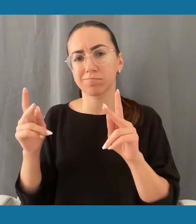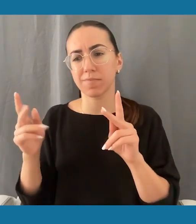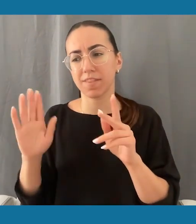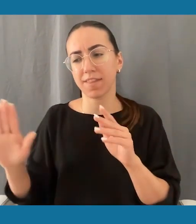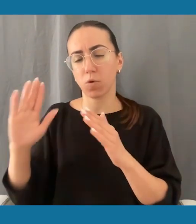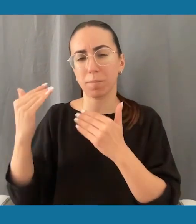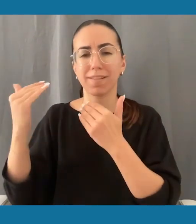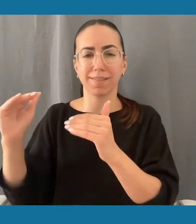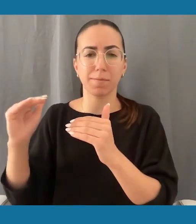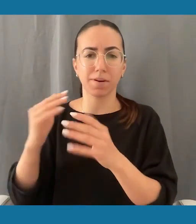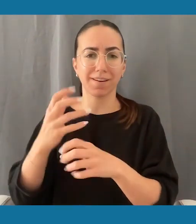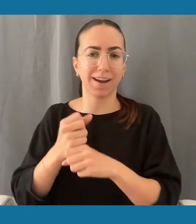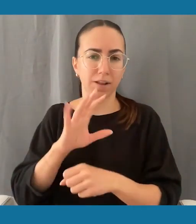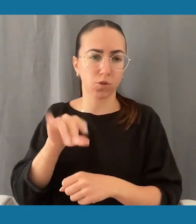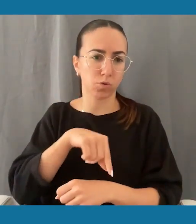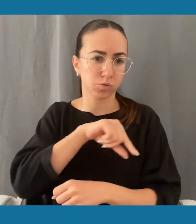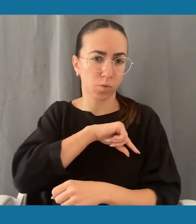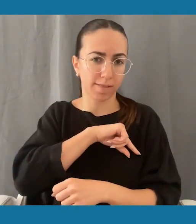benefit program allows.